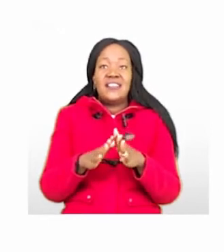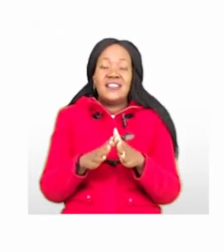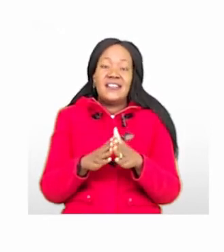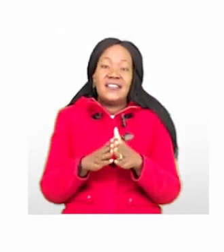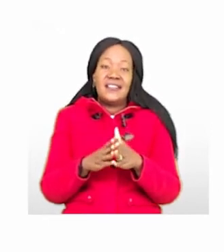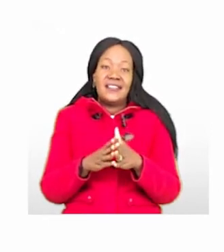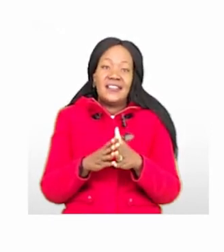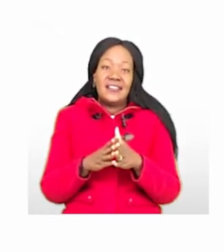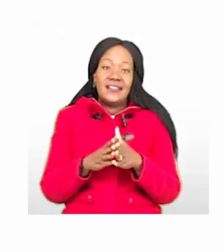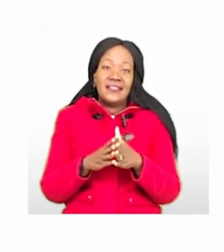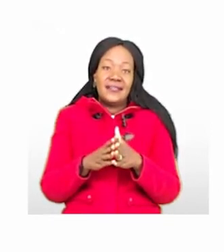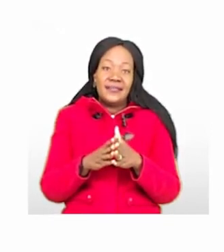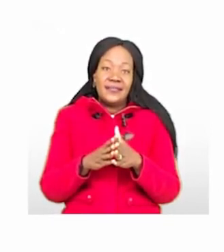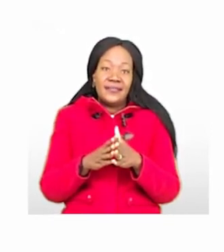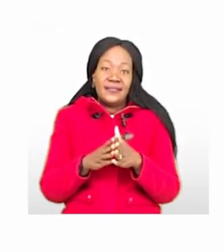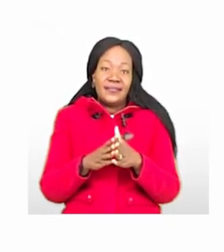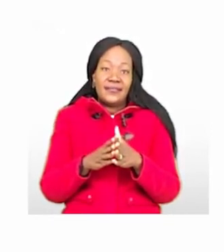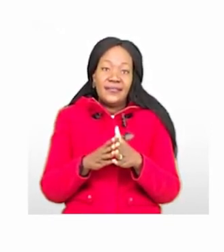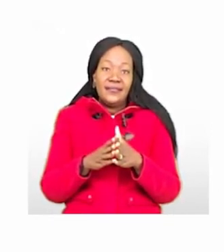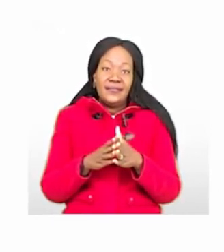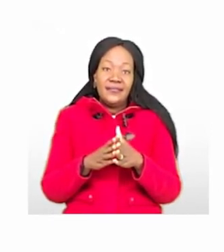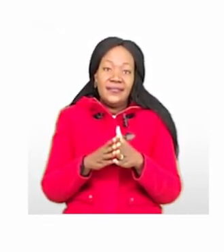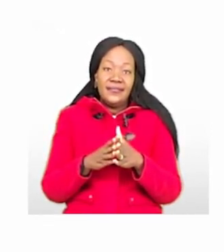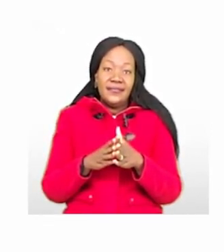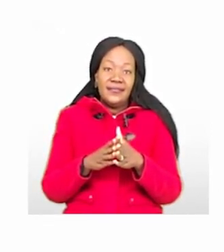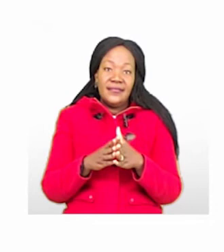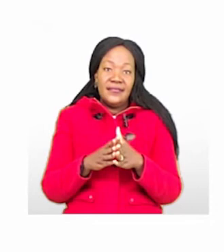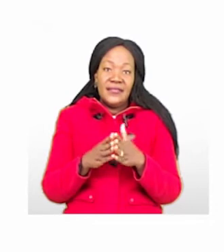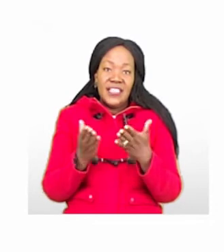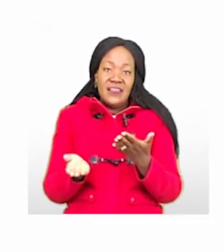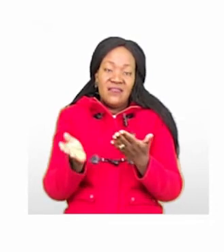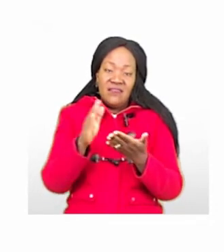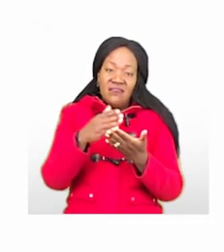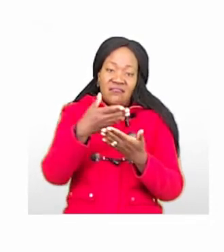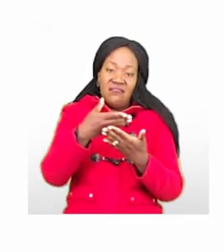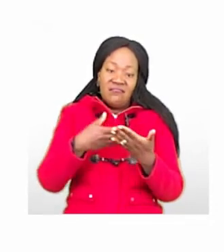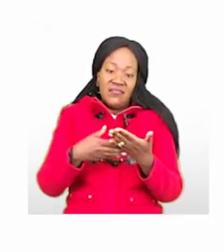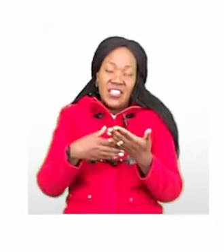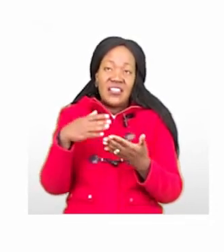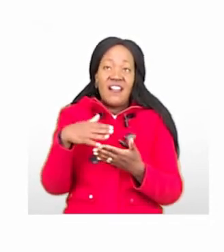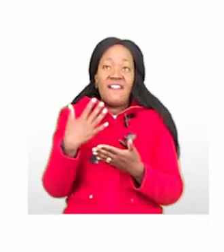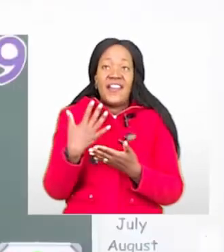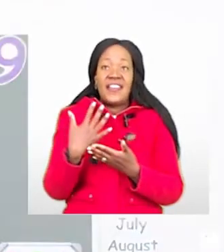page 4. Once we are done, let's turn to page 5.